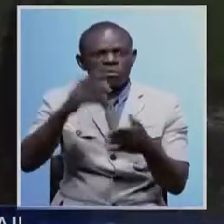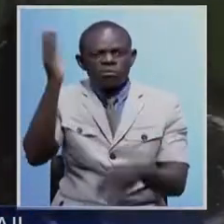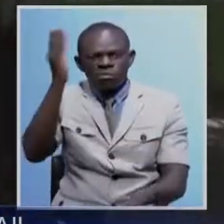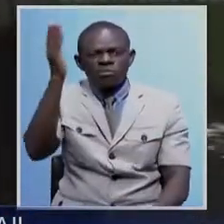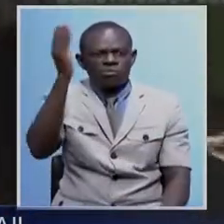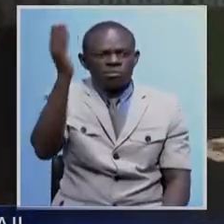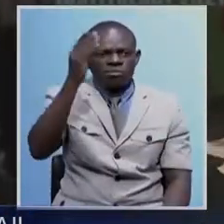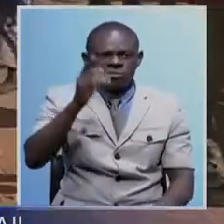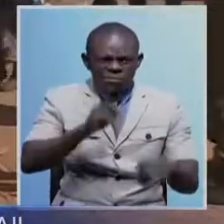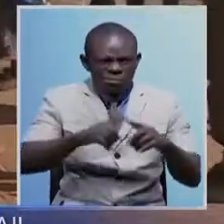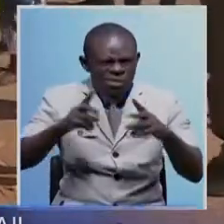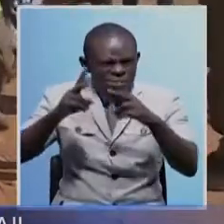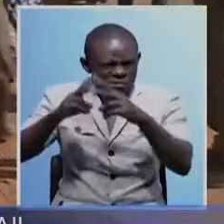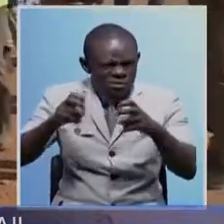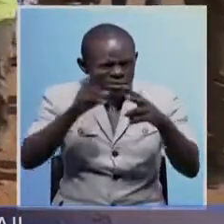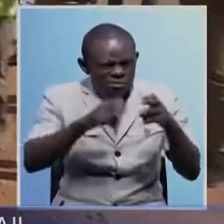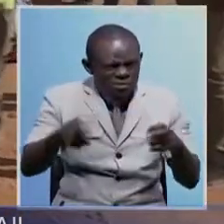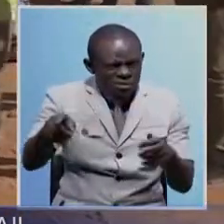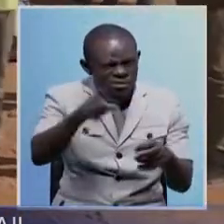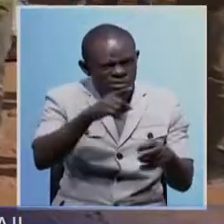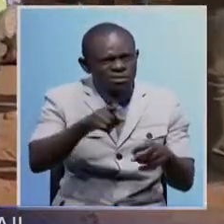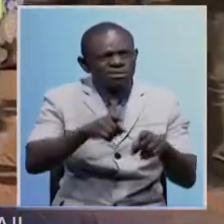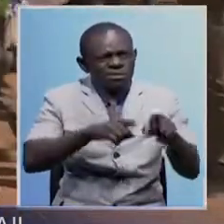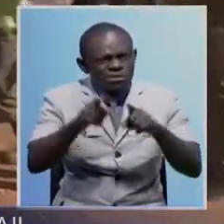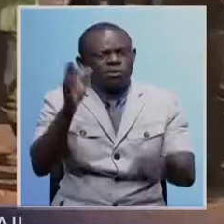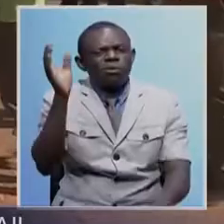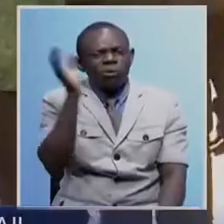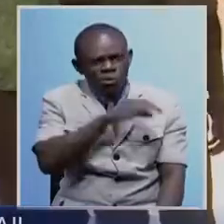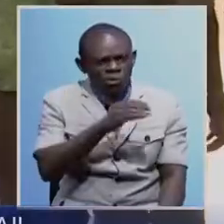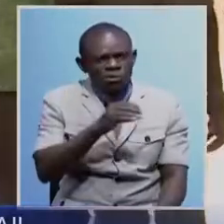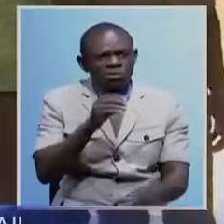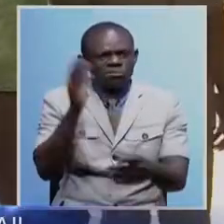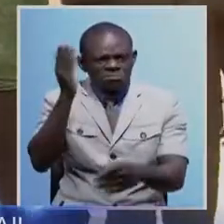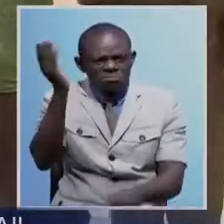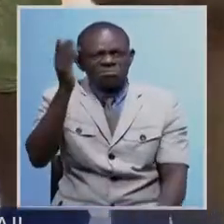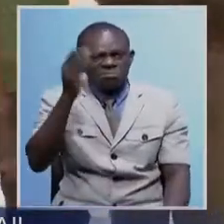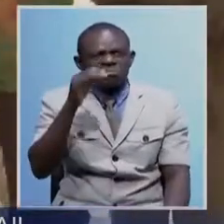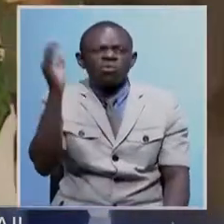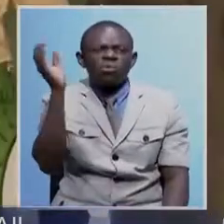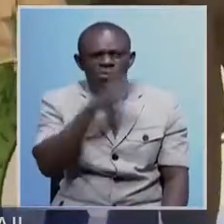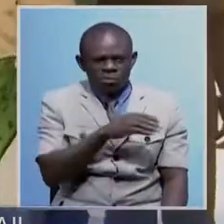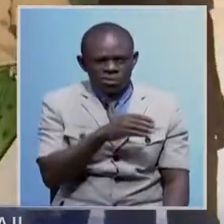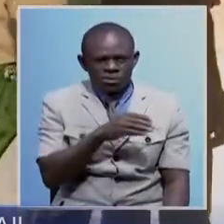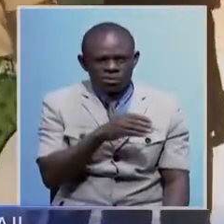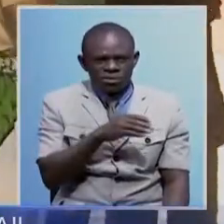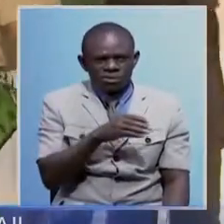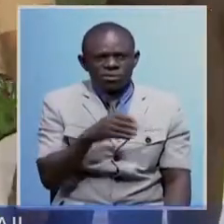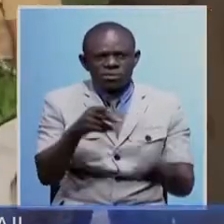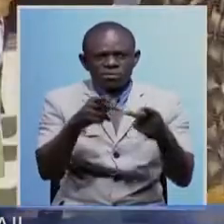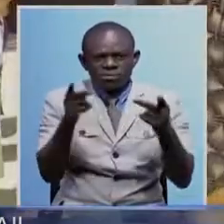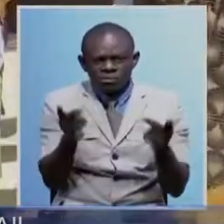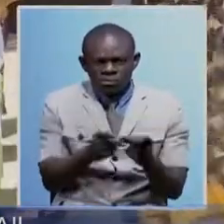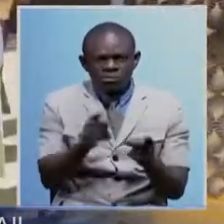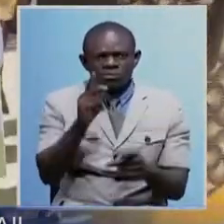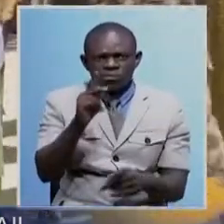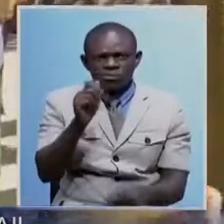battle is in the rural areas where door-to-door campaigns have intensified. Patriotic Front candidates were in Kalilo, a rural